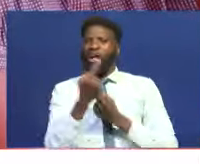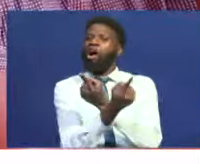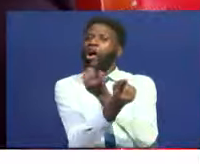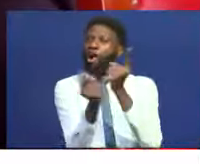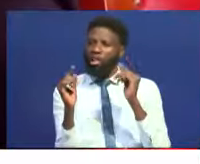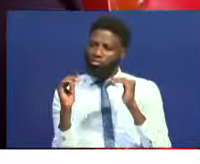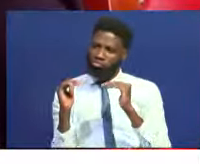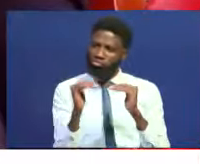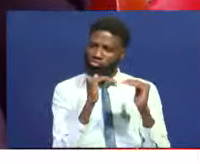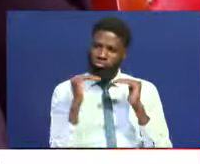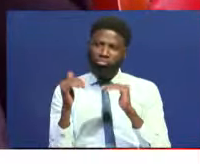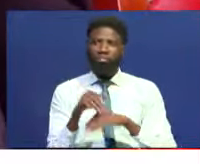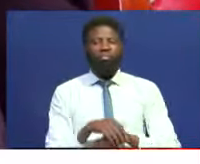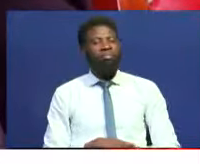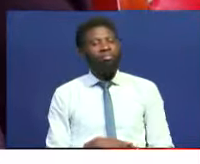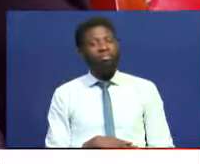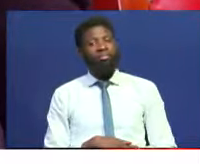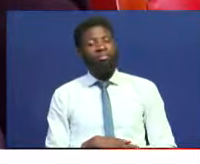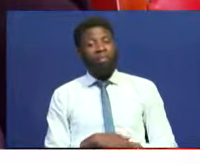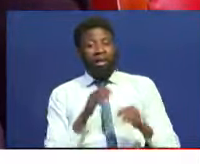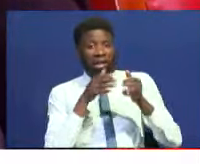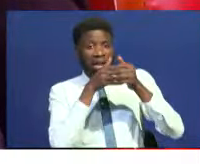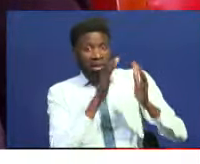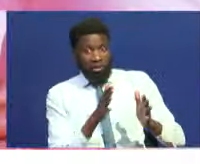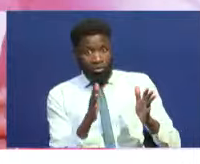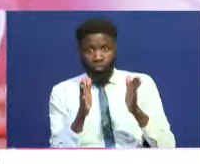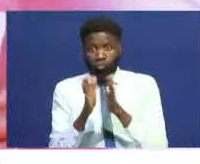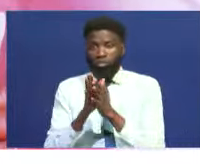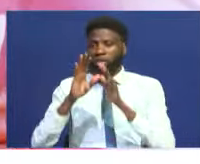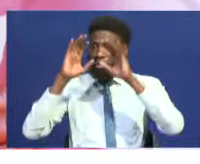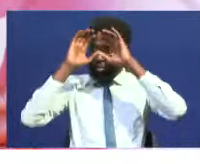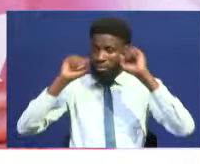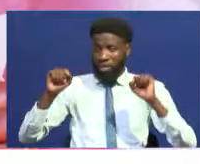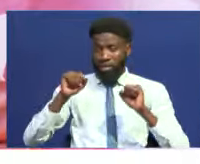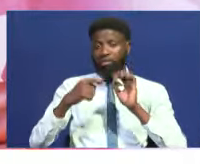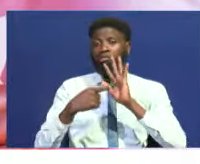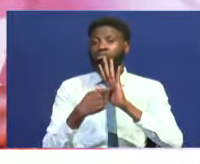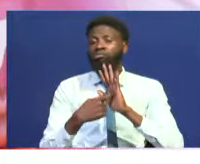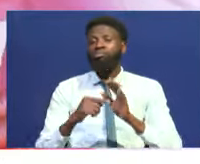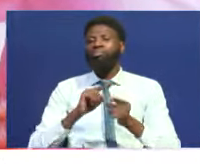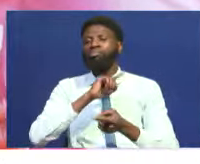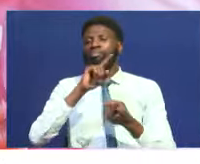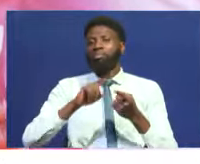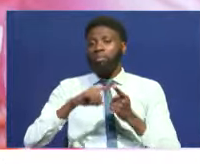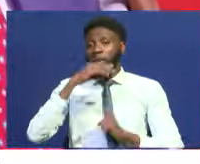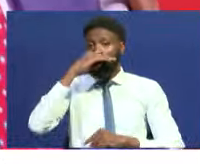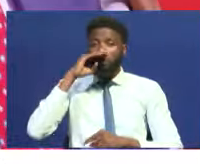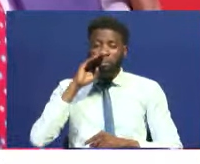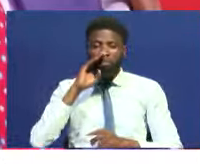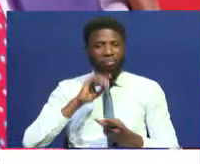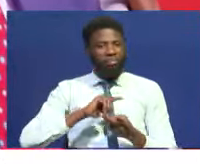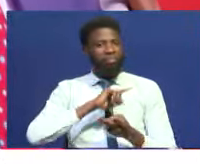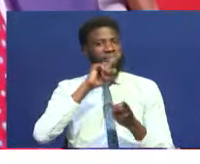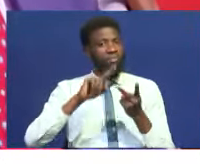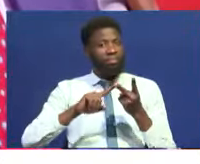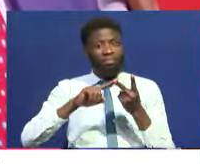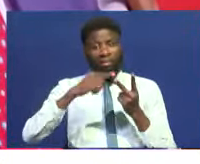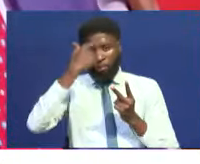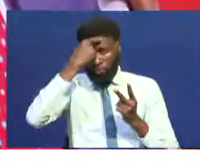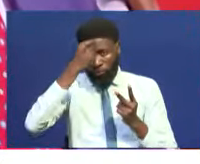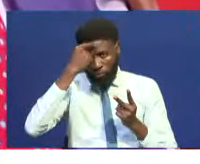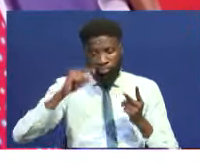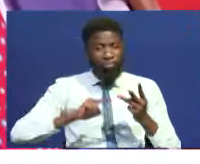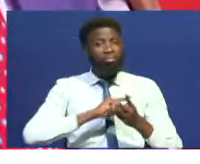the president, including Prime Cabinet Secretary Musalia Mudavadi, National Assembly Speaker Moses Wetangula, Interior Cabinet Secretary